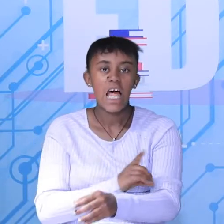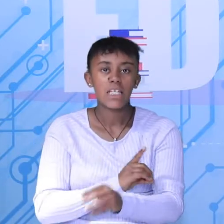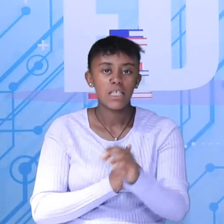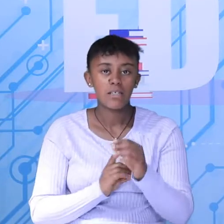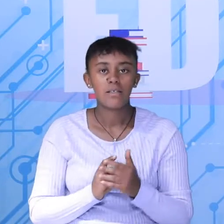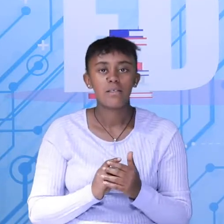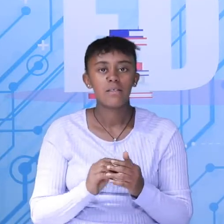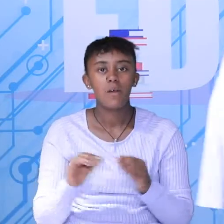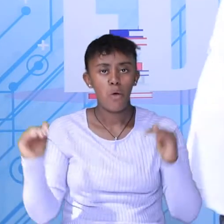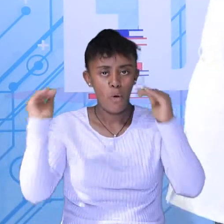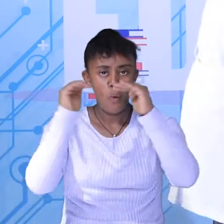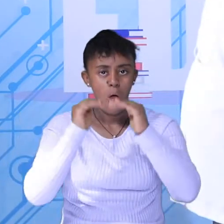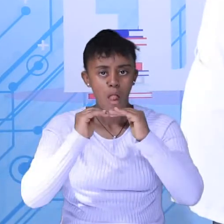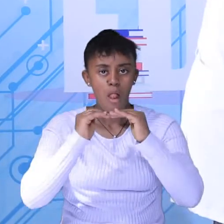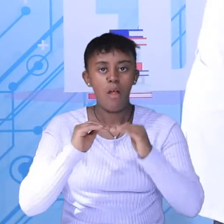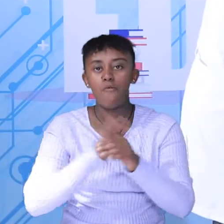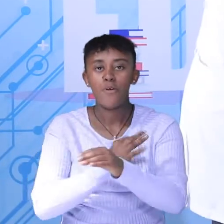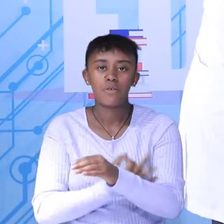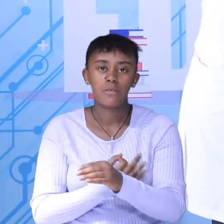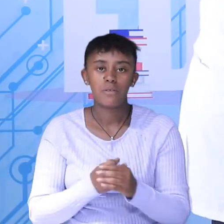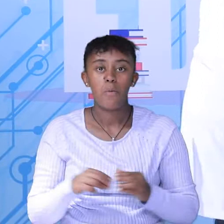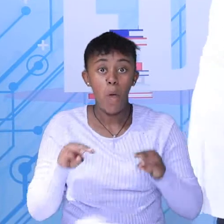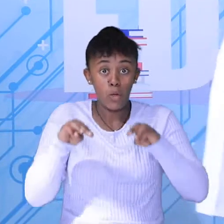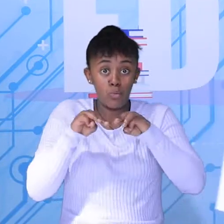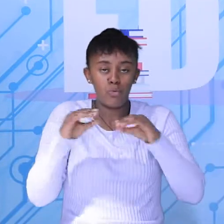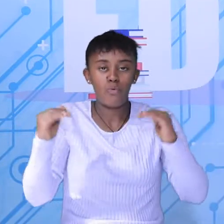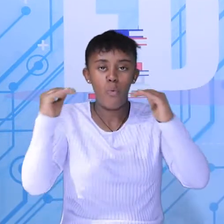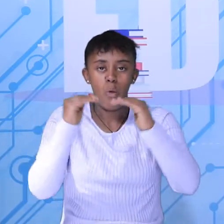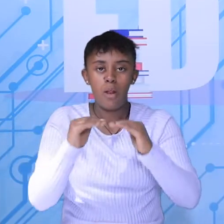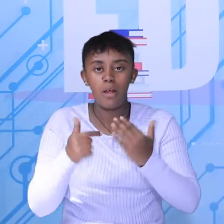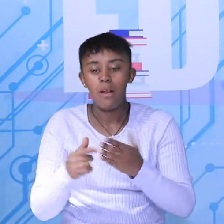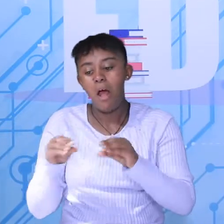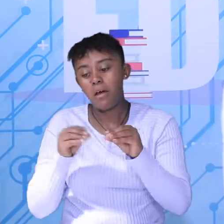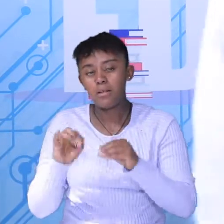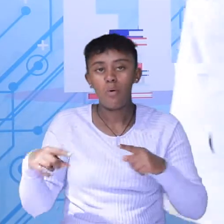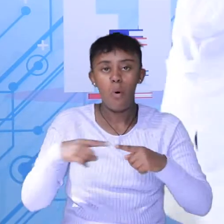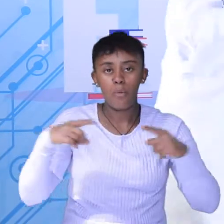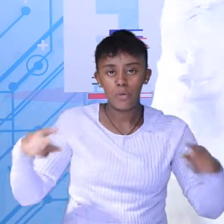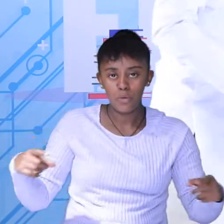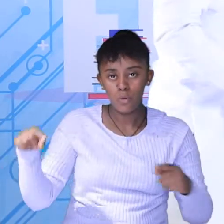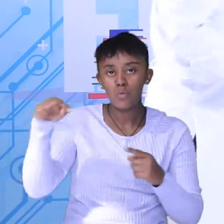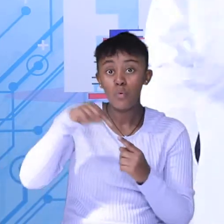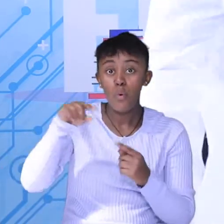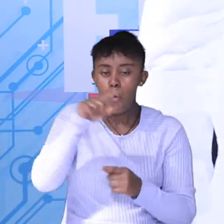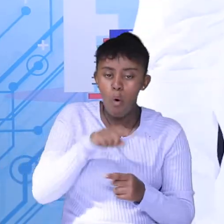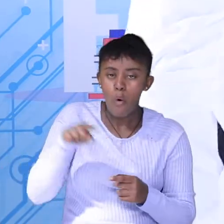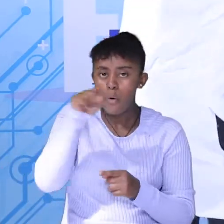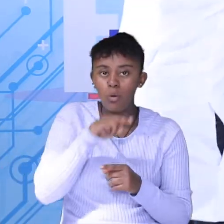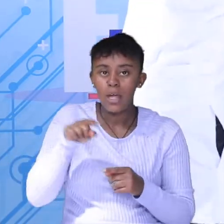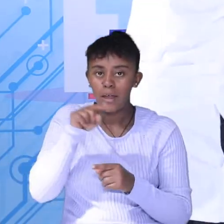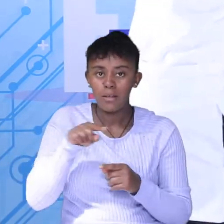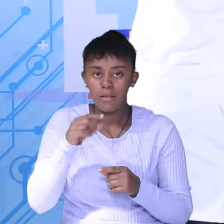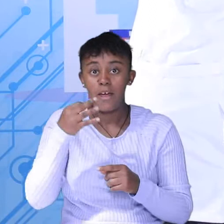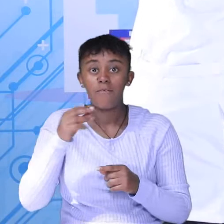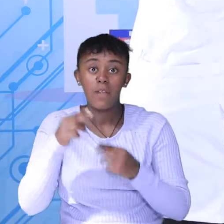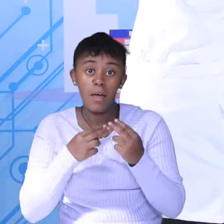force, equal force in magnitude. They are equal in magnitude and acting oppositely. They tend to rotate objects. Therefore, F times